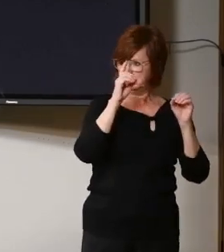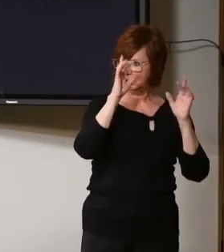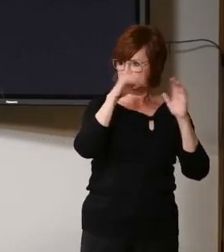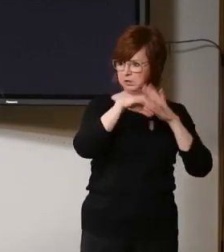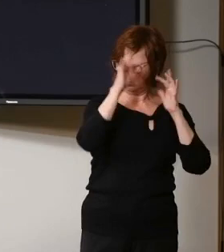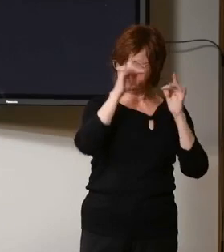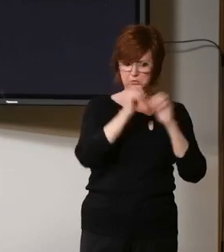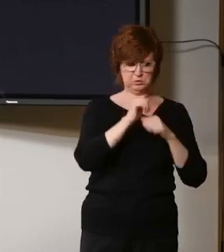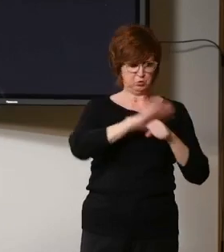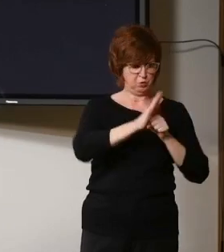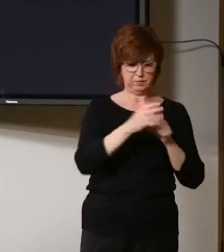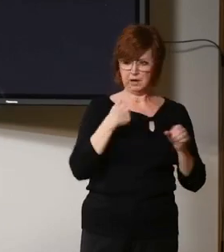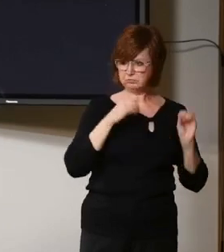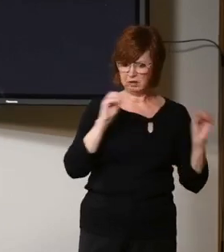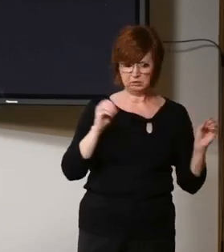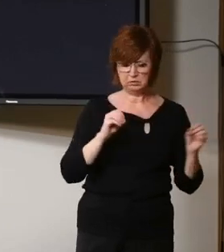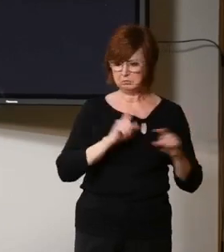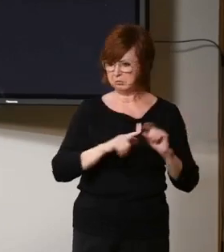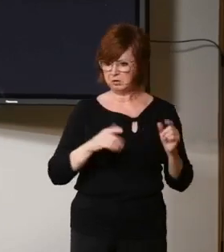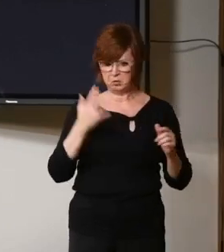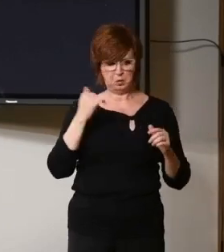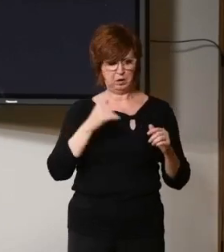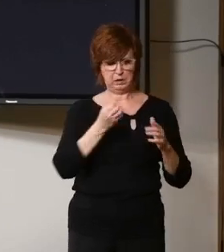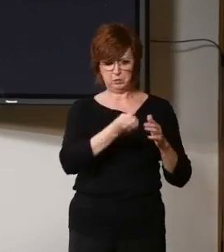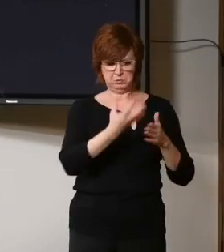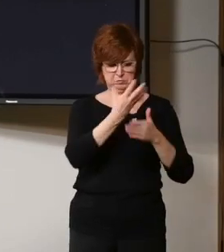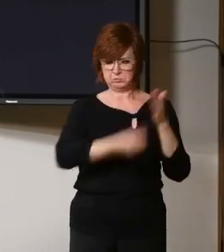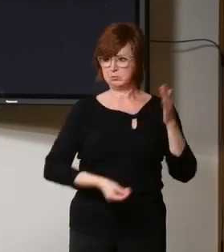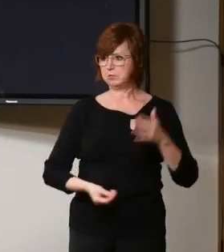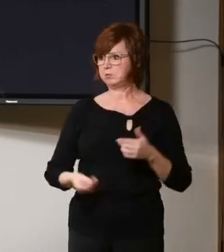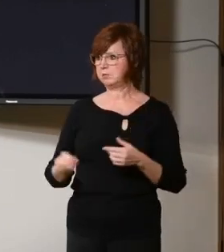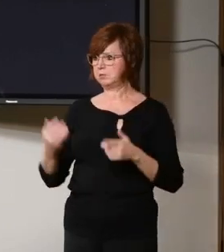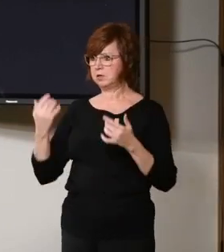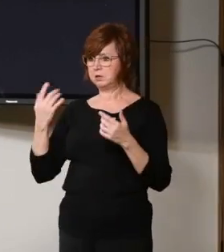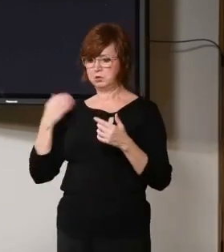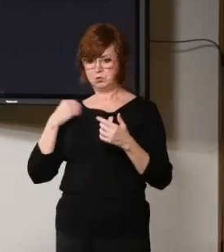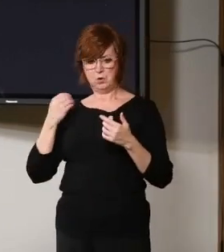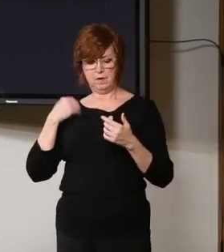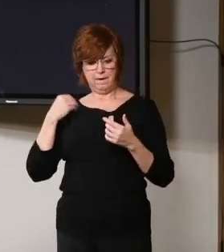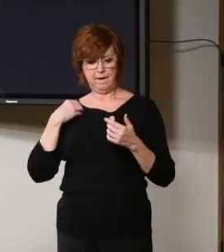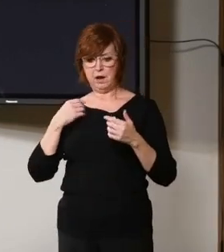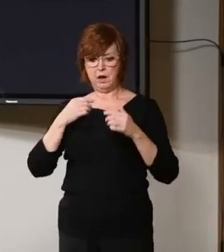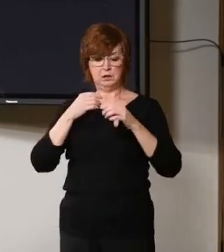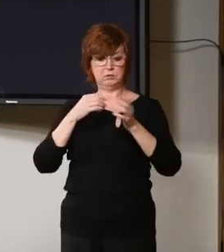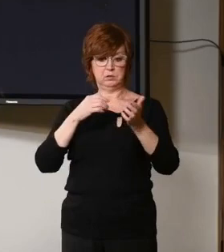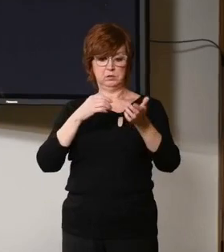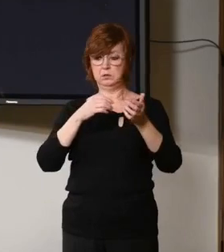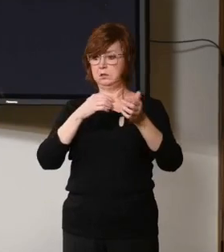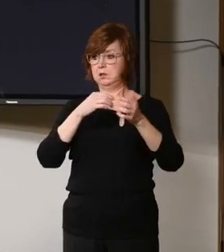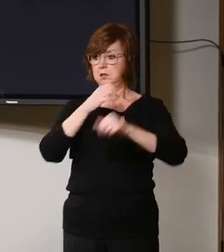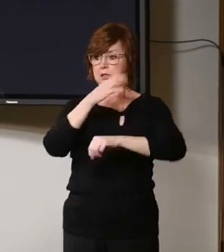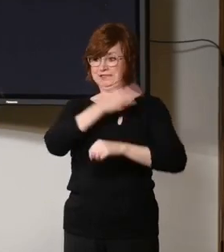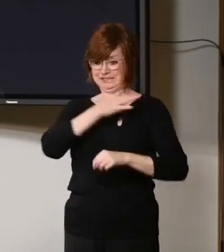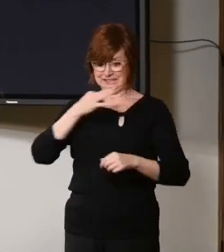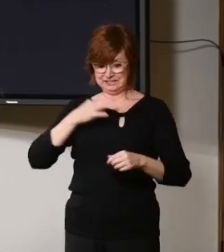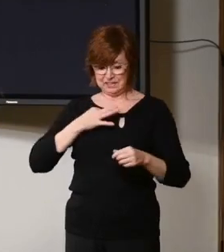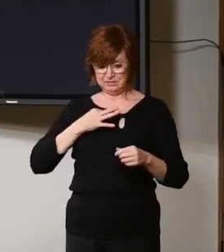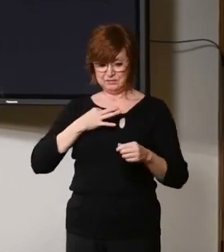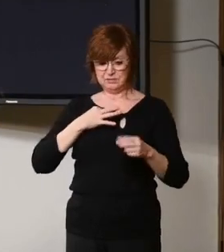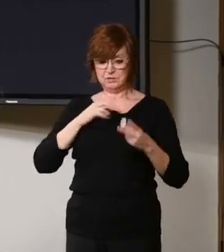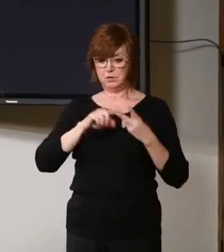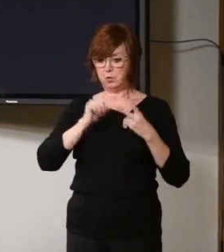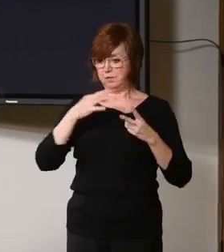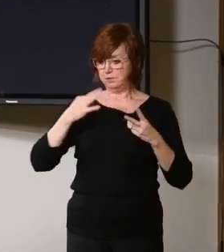At this point, has any staff member, a volunteer, been punished, reprimanded for taking